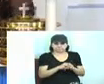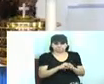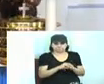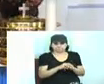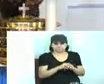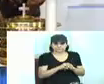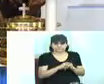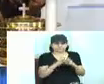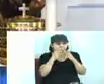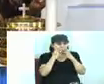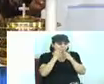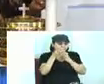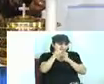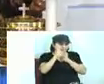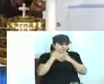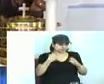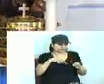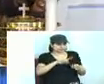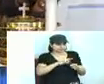Dear God, we thank you